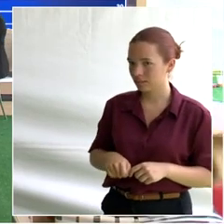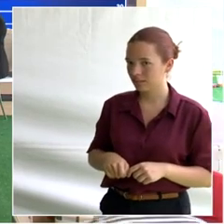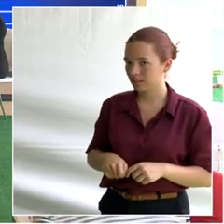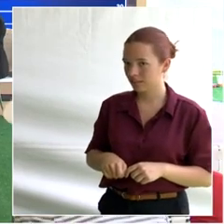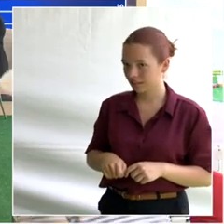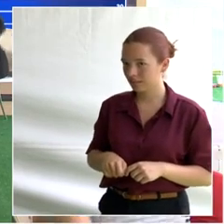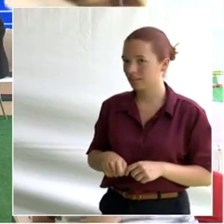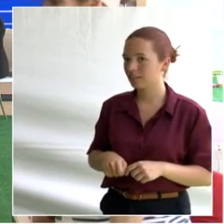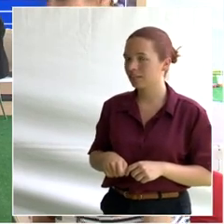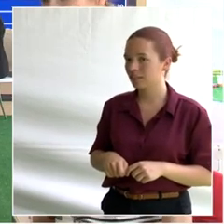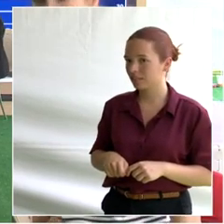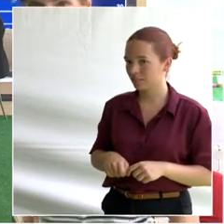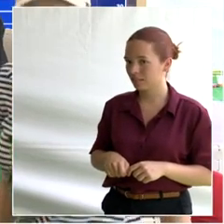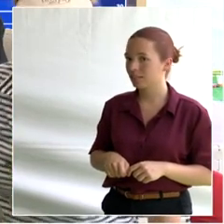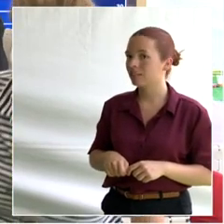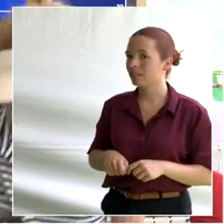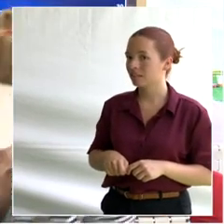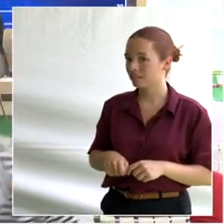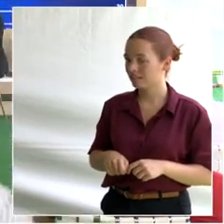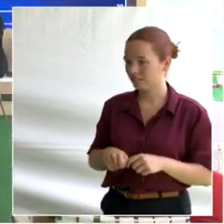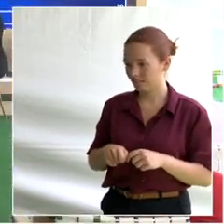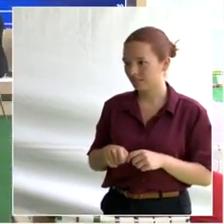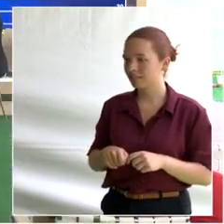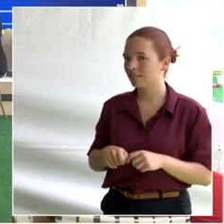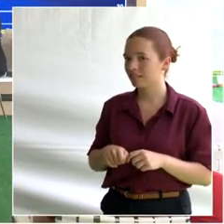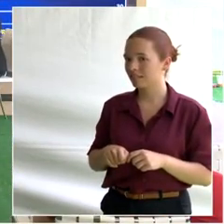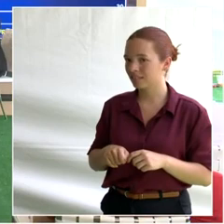Dasha Kazatkina, number 5 seed.